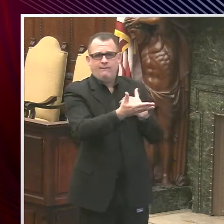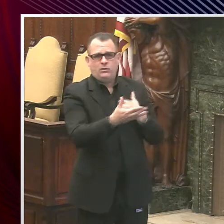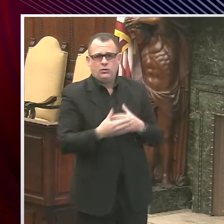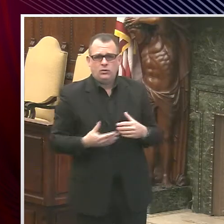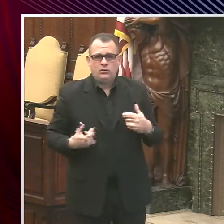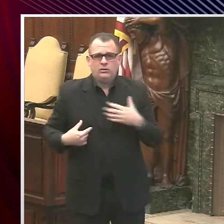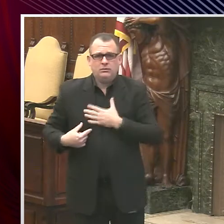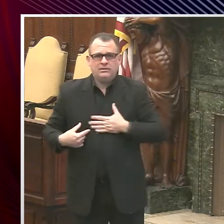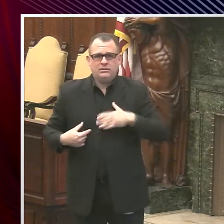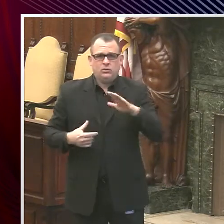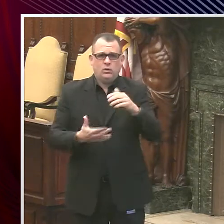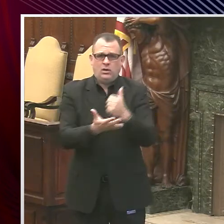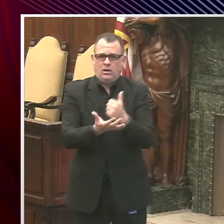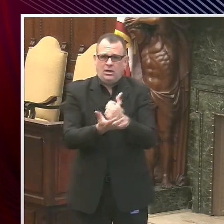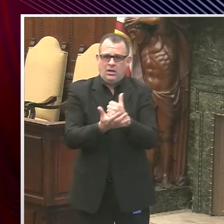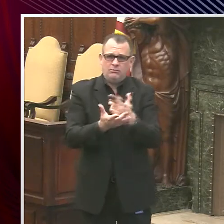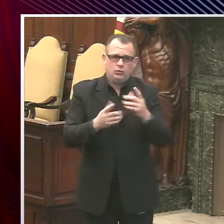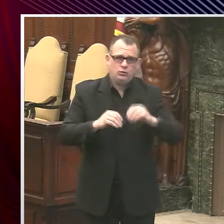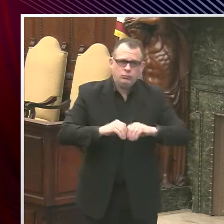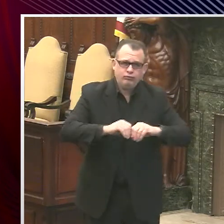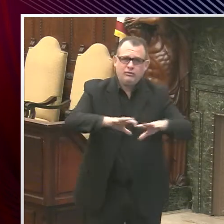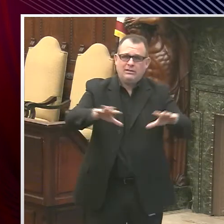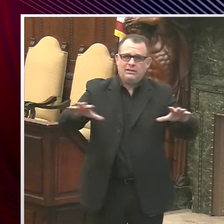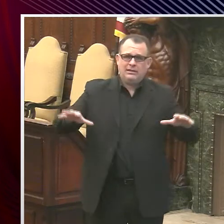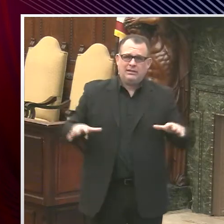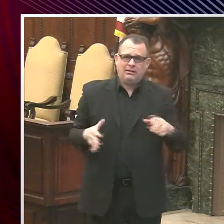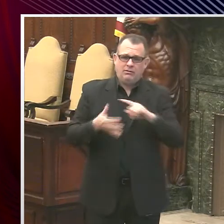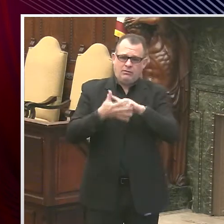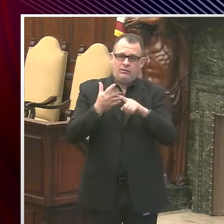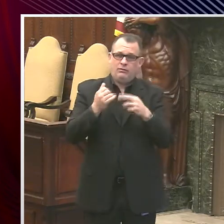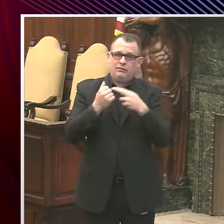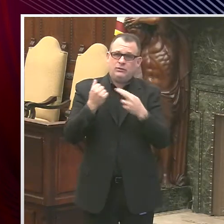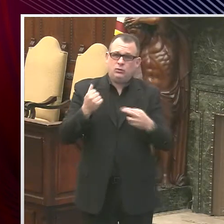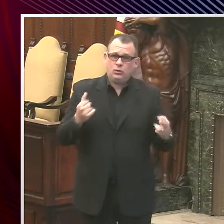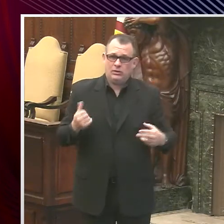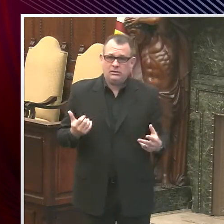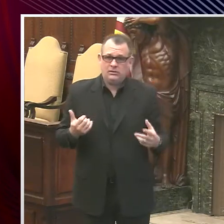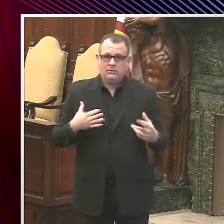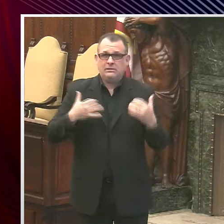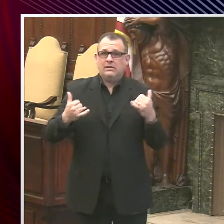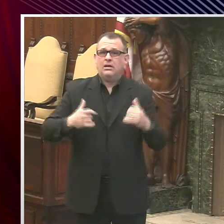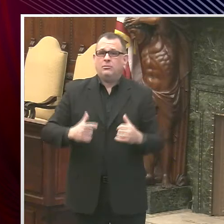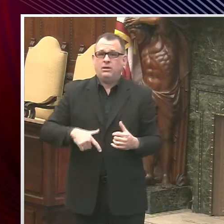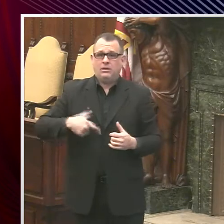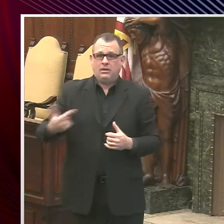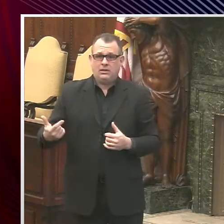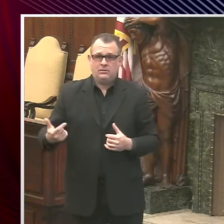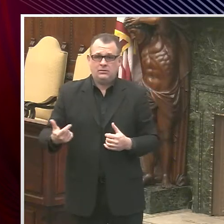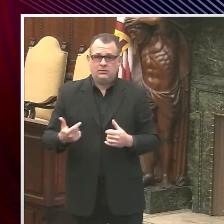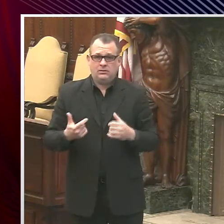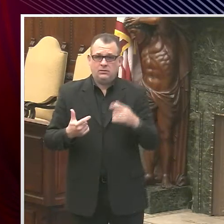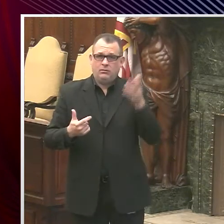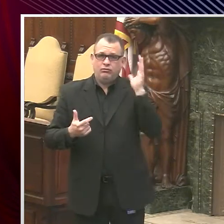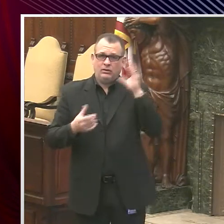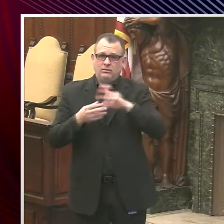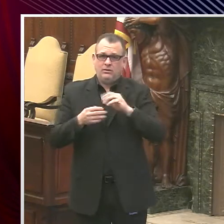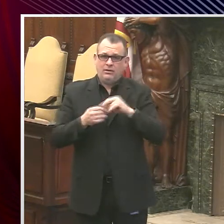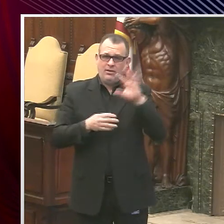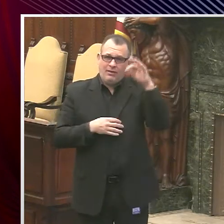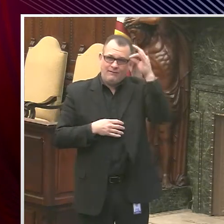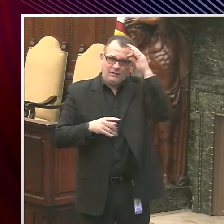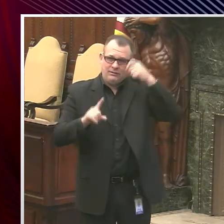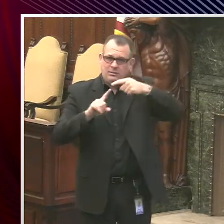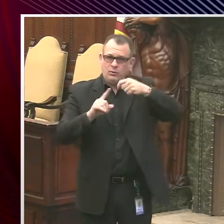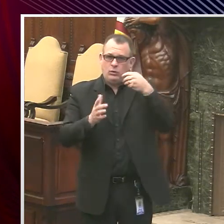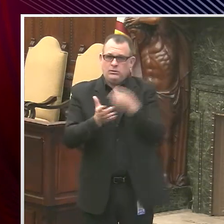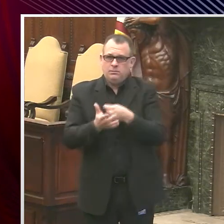your help in spreading the word about these resources. Now we're going to switch gears to a presentation regarding the new federal stimulus